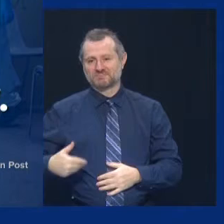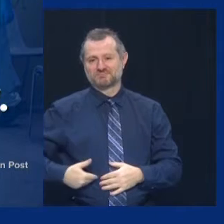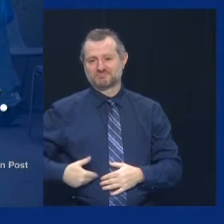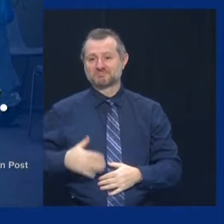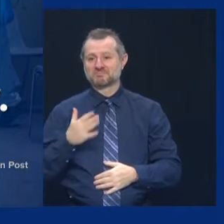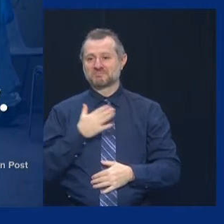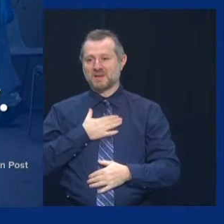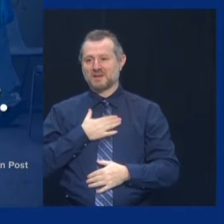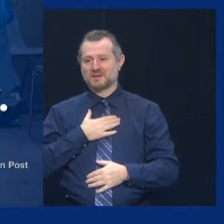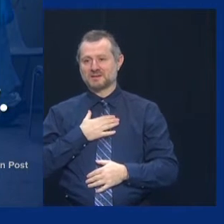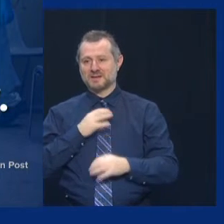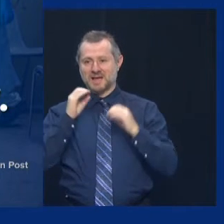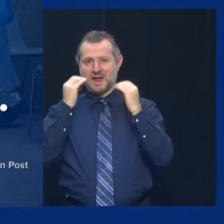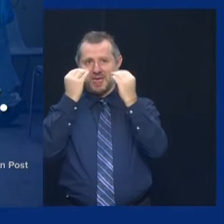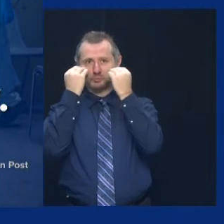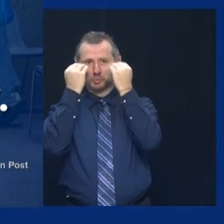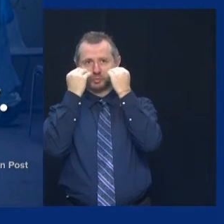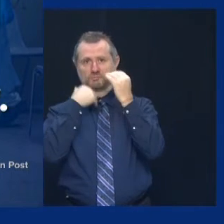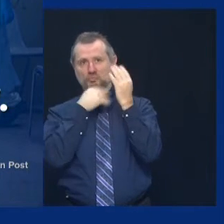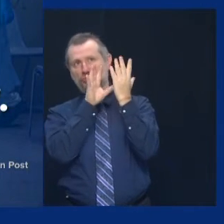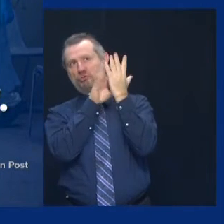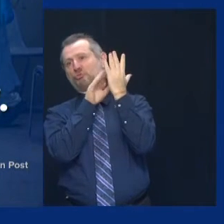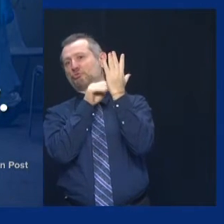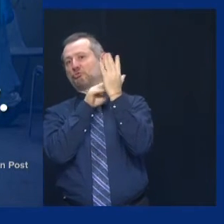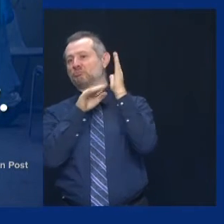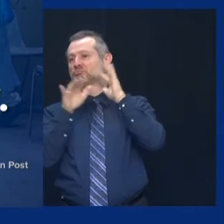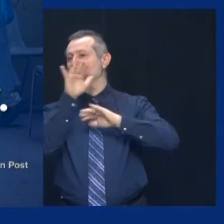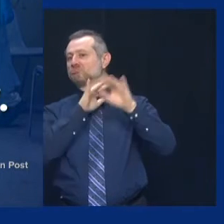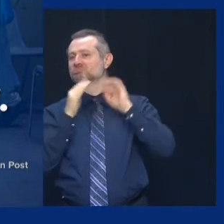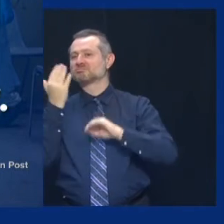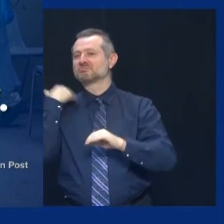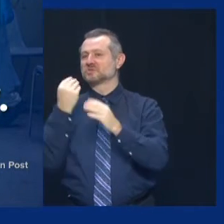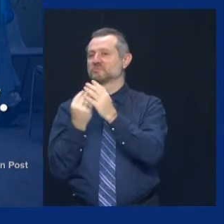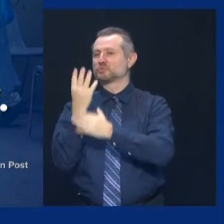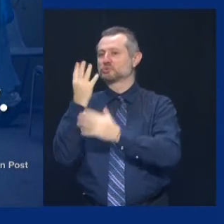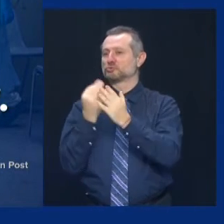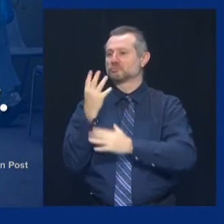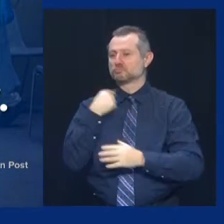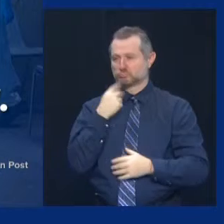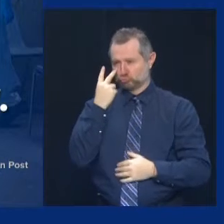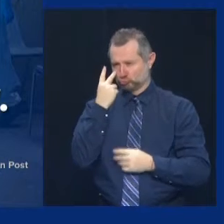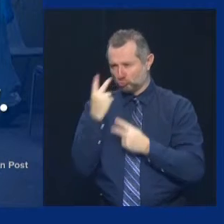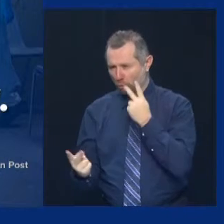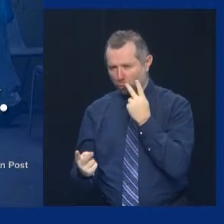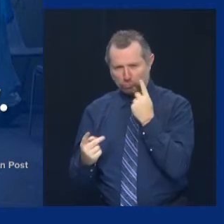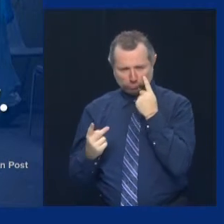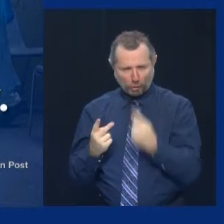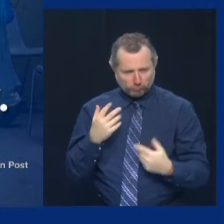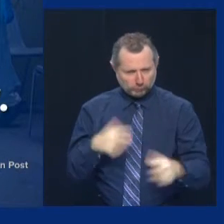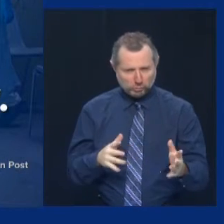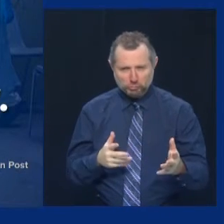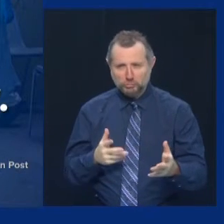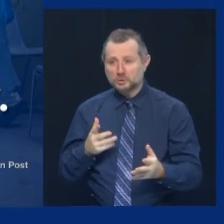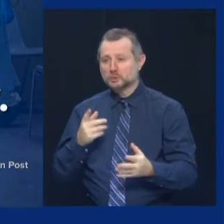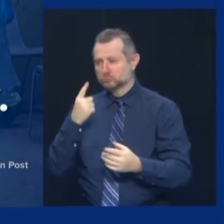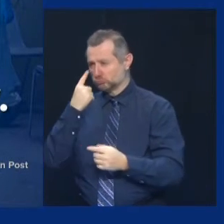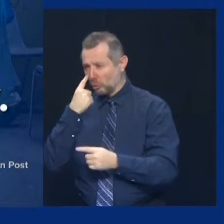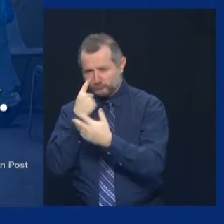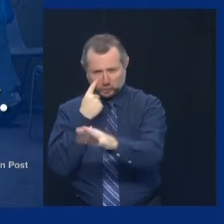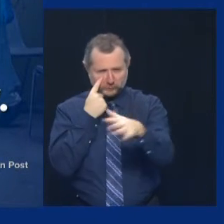intuition, because I lived this, and you lived this. This was the